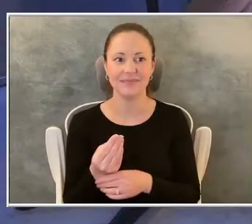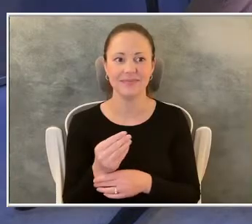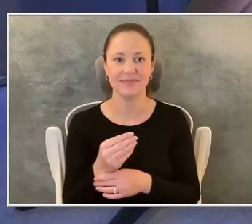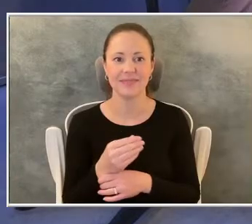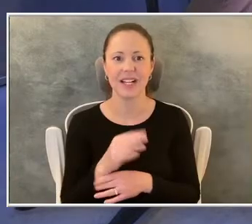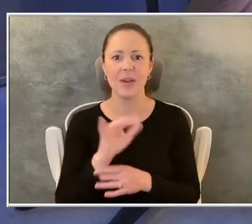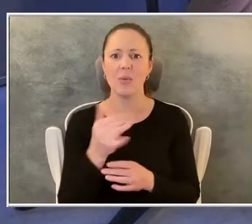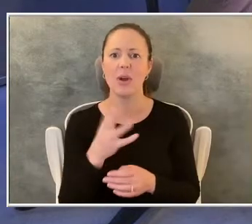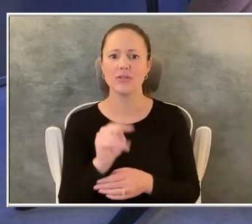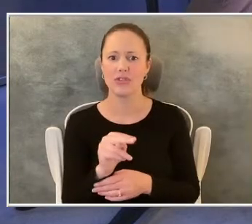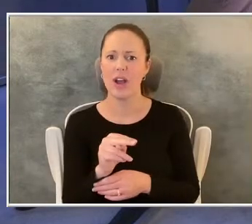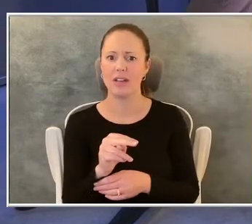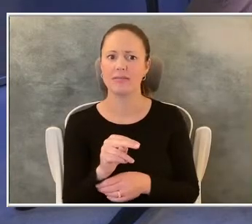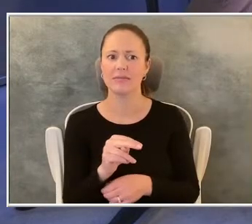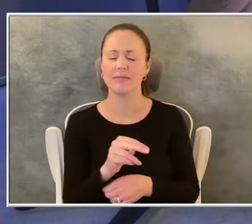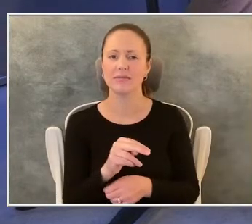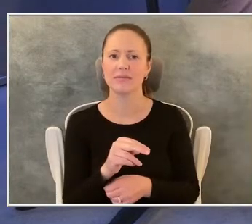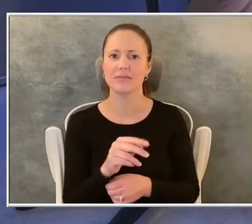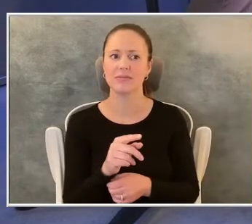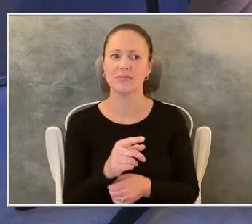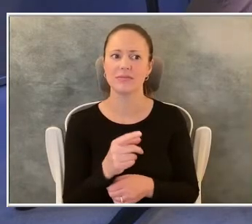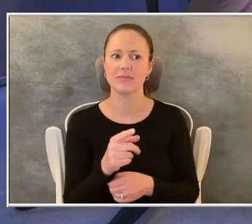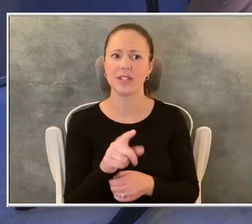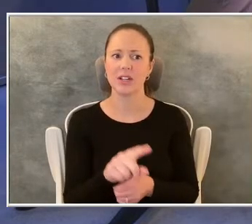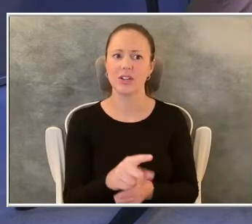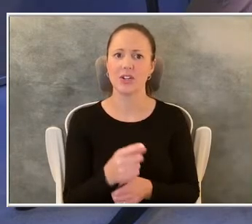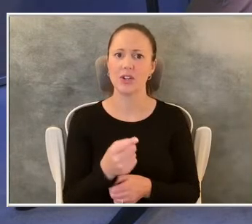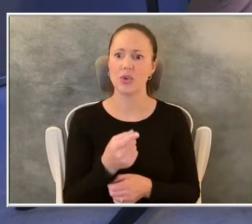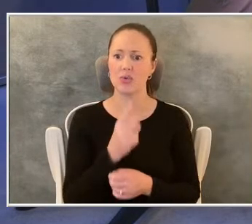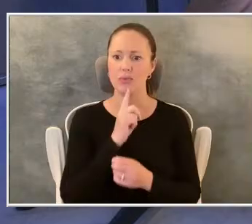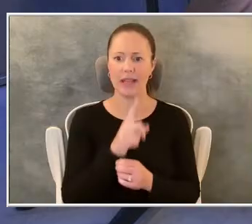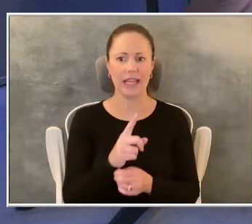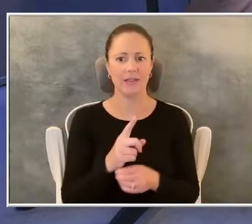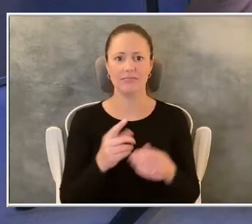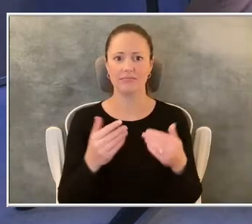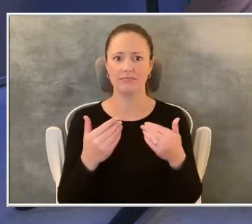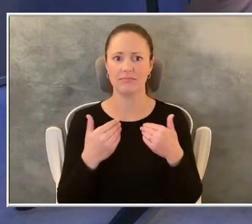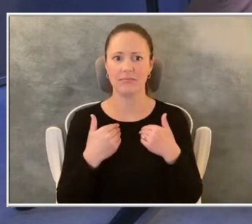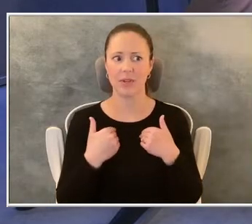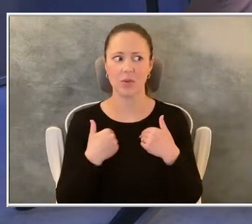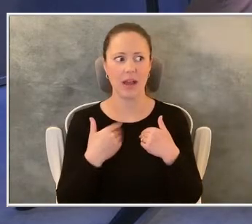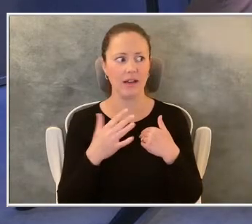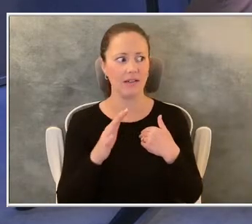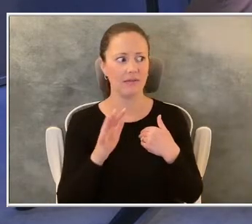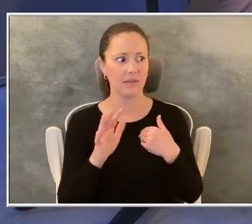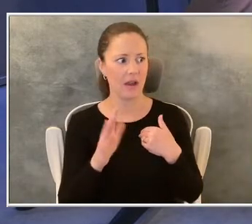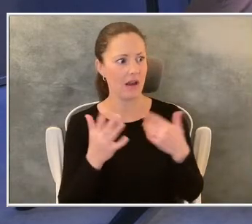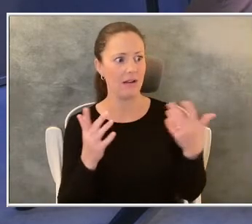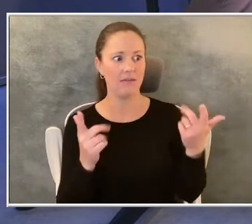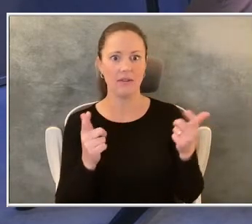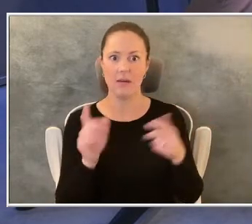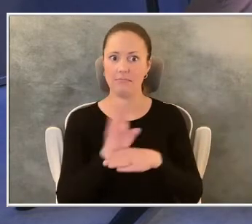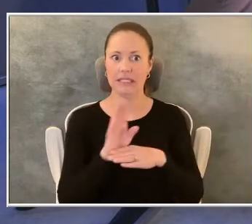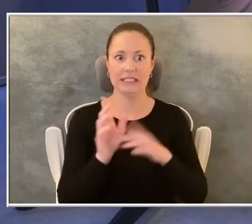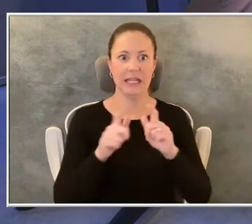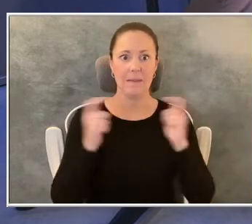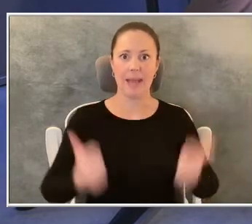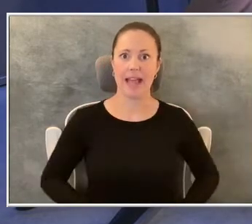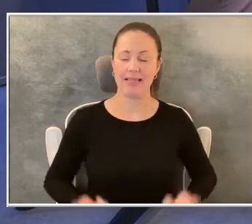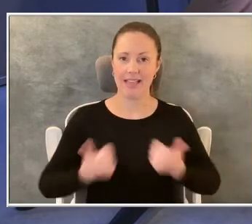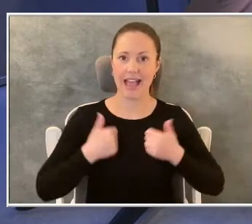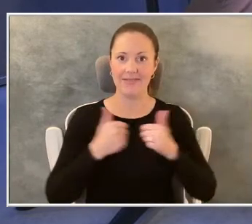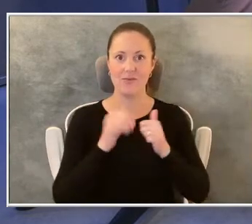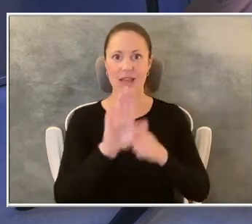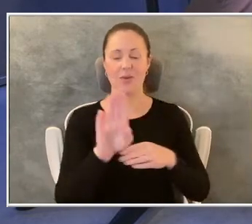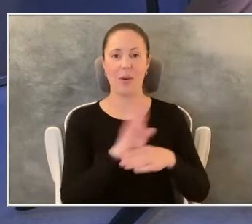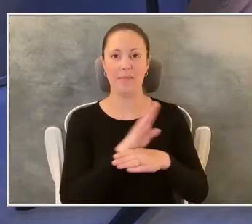pretty big life, you know, with this Yeah. business that Right. we're all so familiar with. Yep. And your family has been such